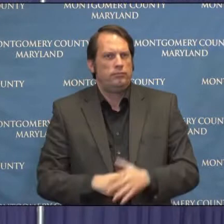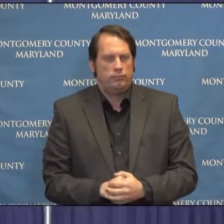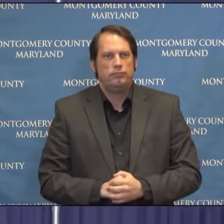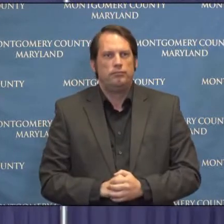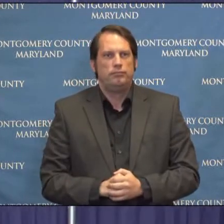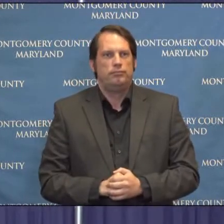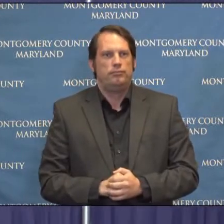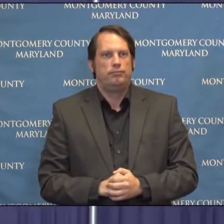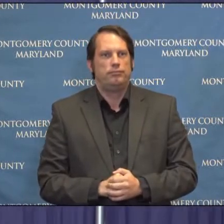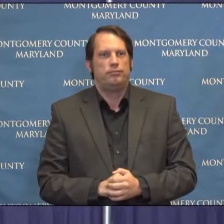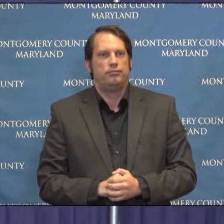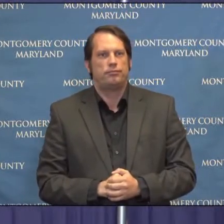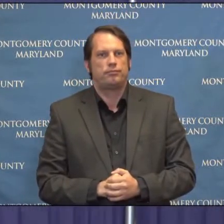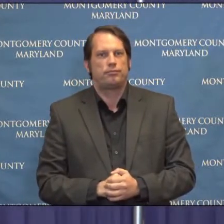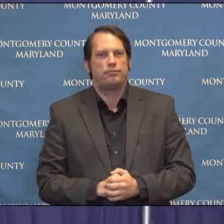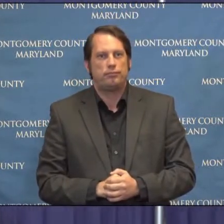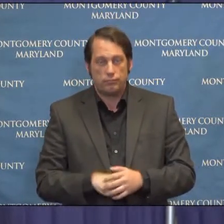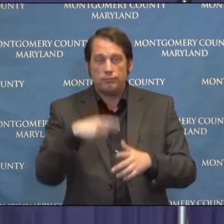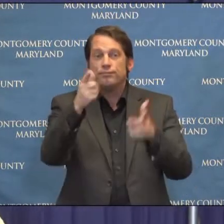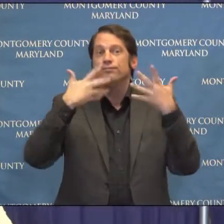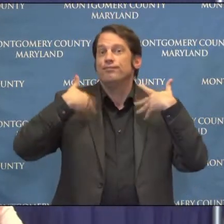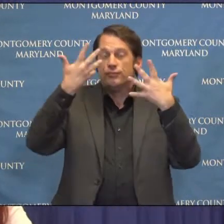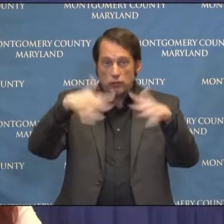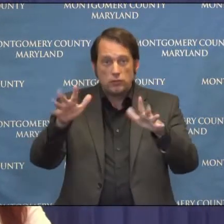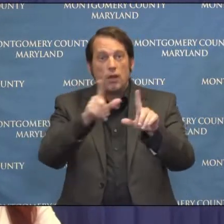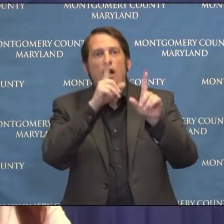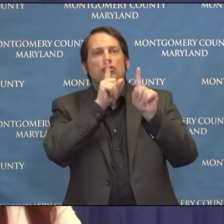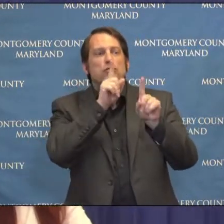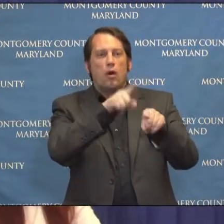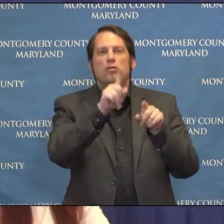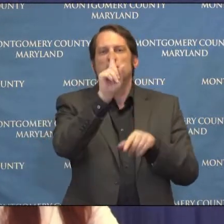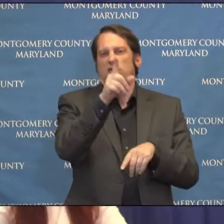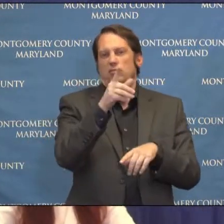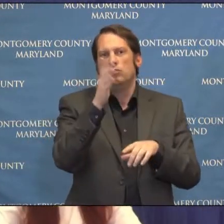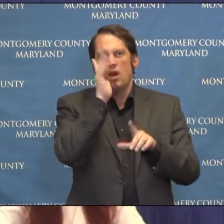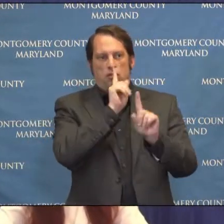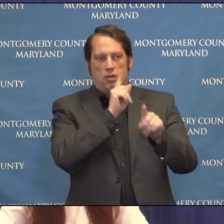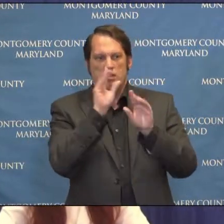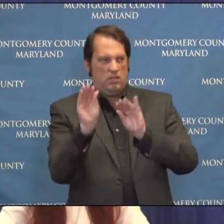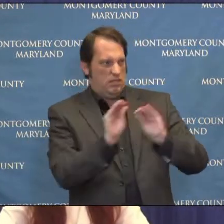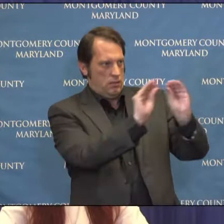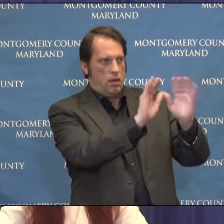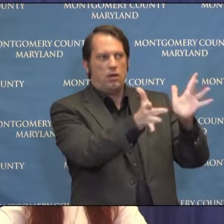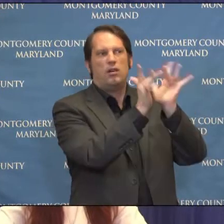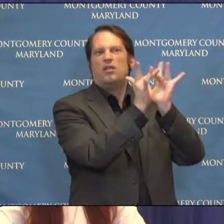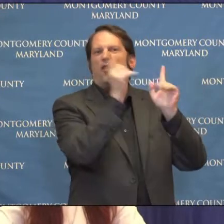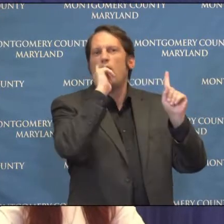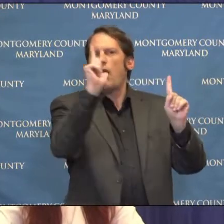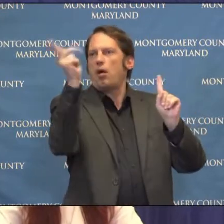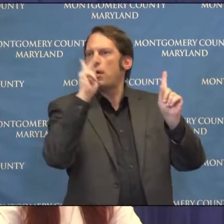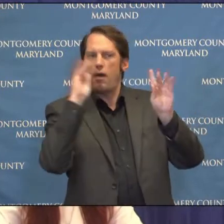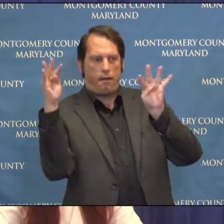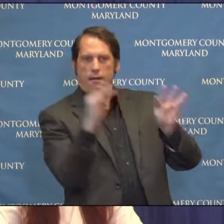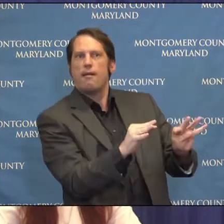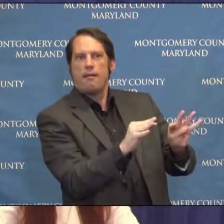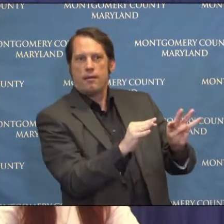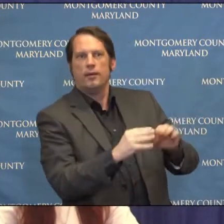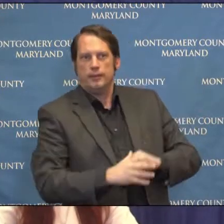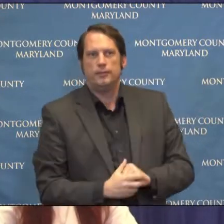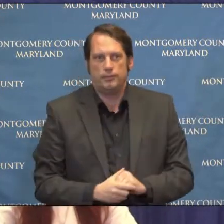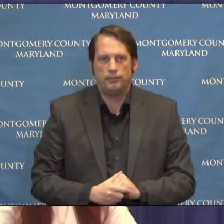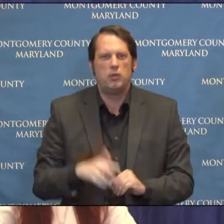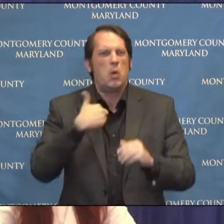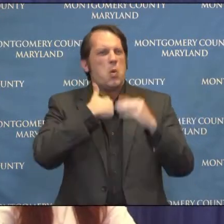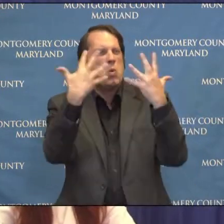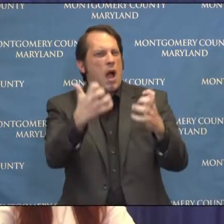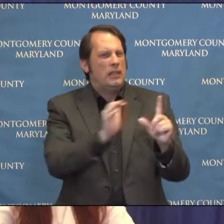the answers on our website for your reference. We also want to remind viewers that this discussion is being broadcast